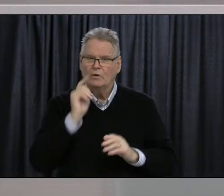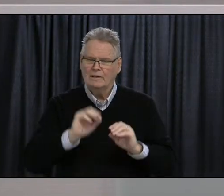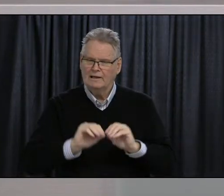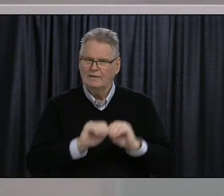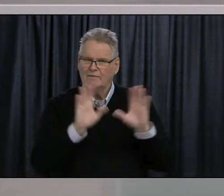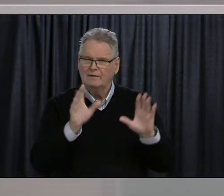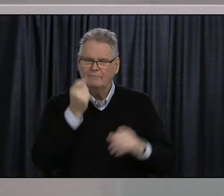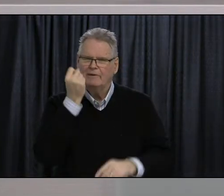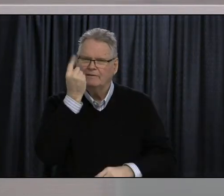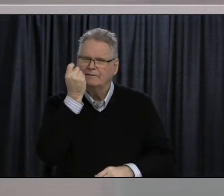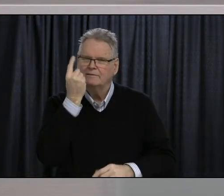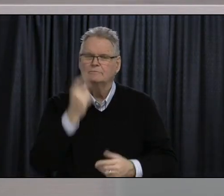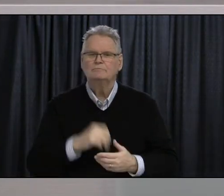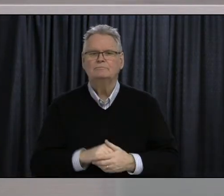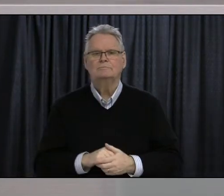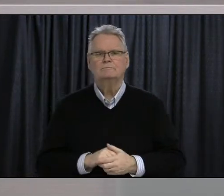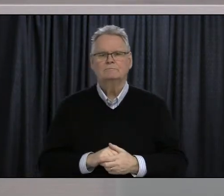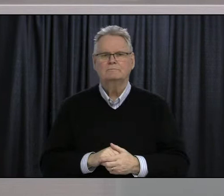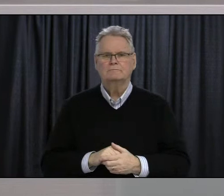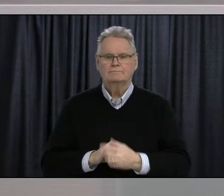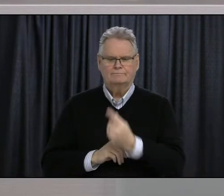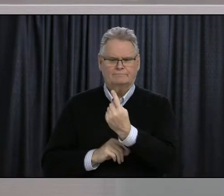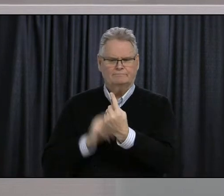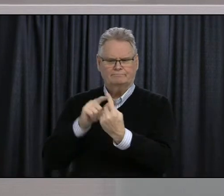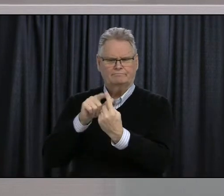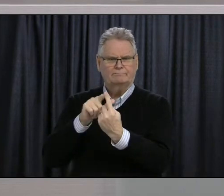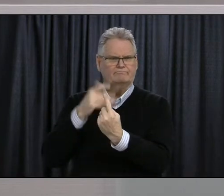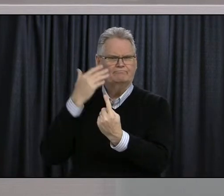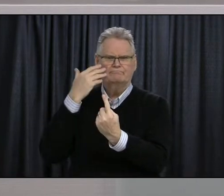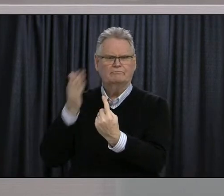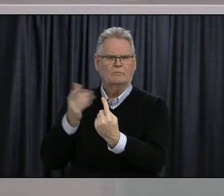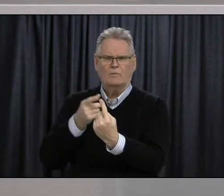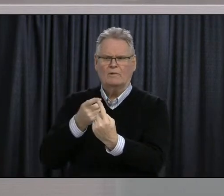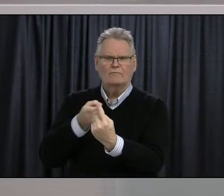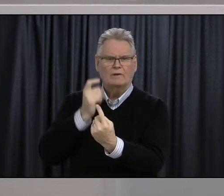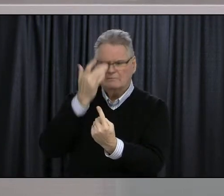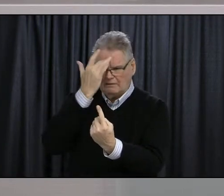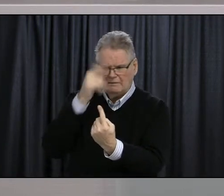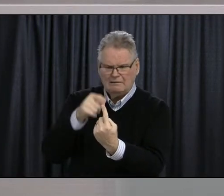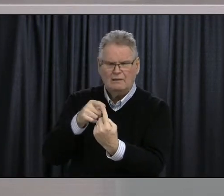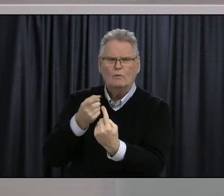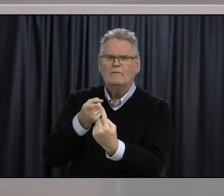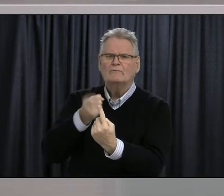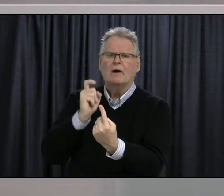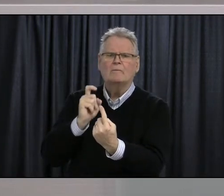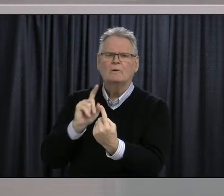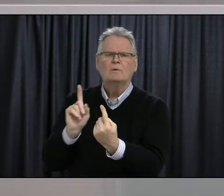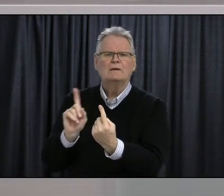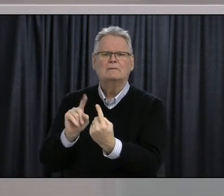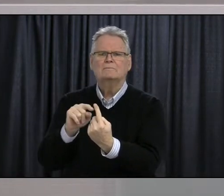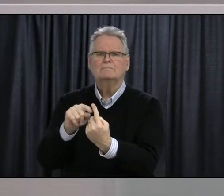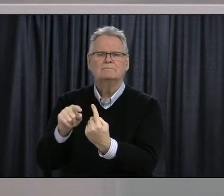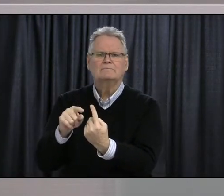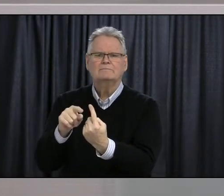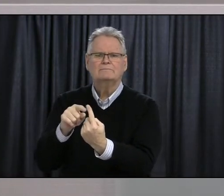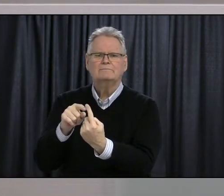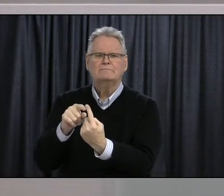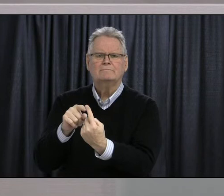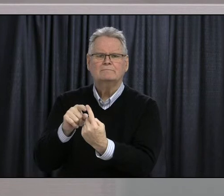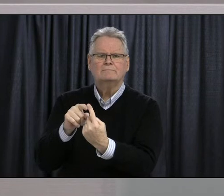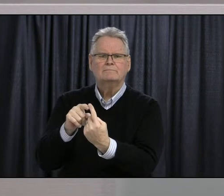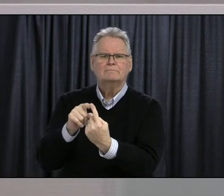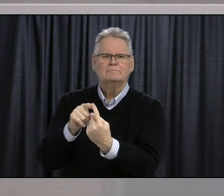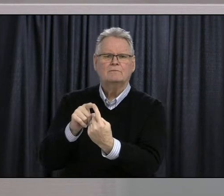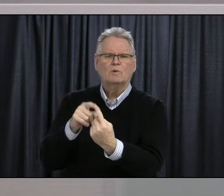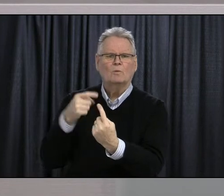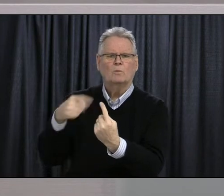know the source of. I think it's my understanding that there's a case that you've identified a while back, and some of the people in the